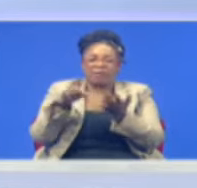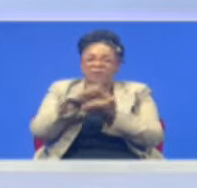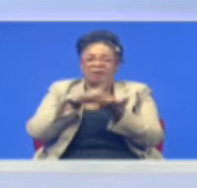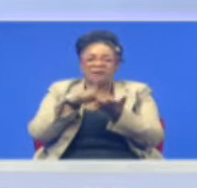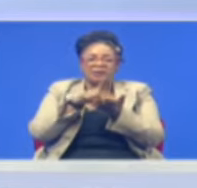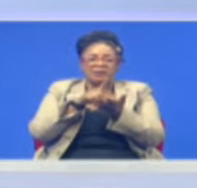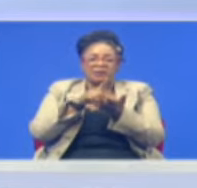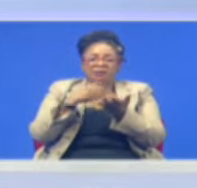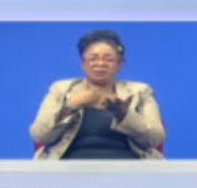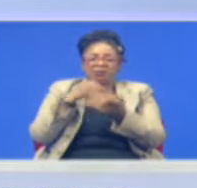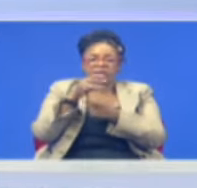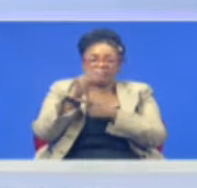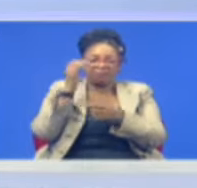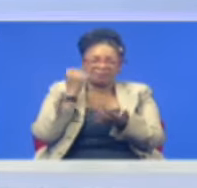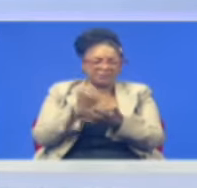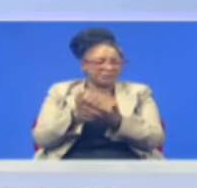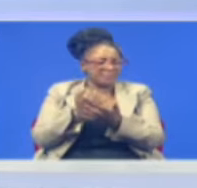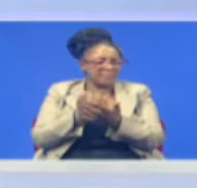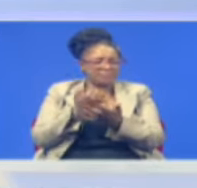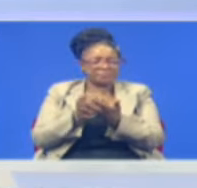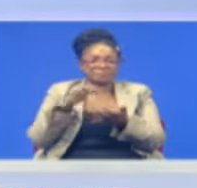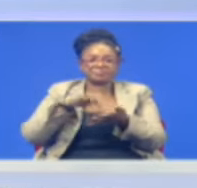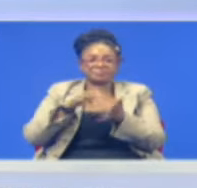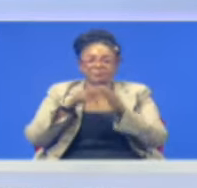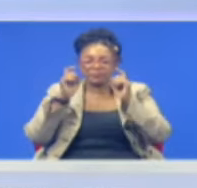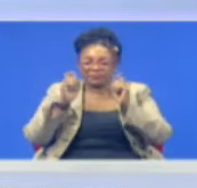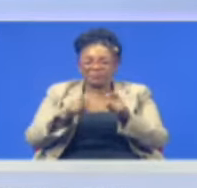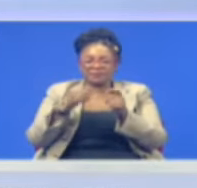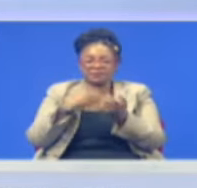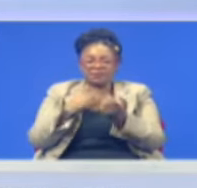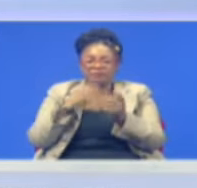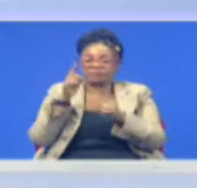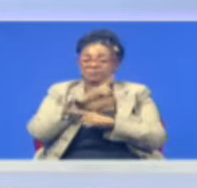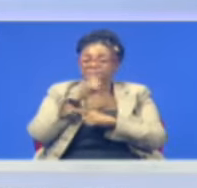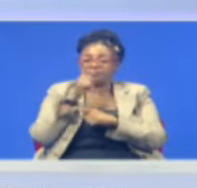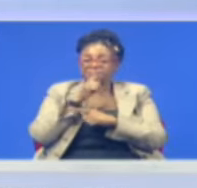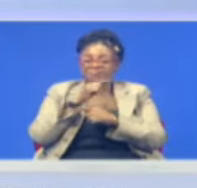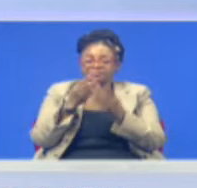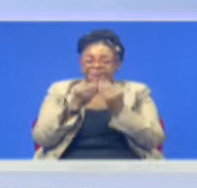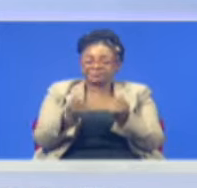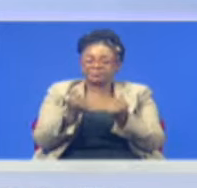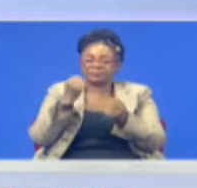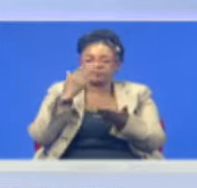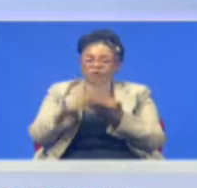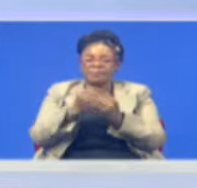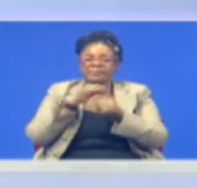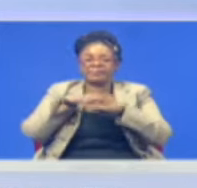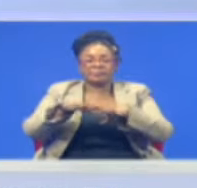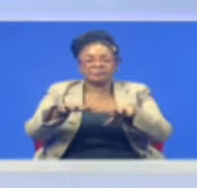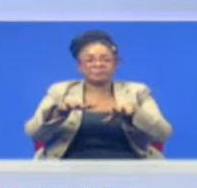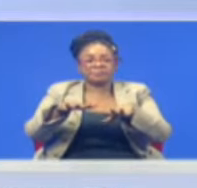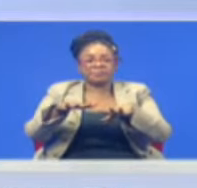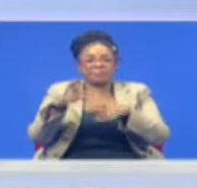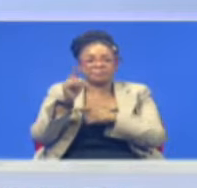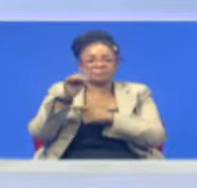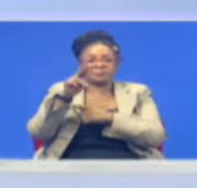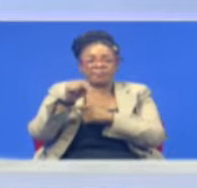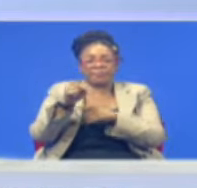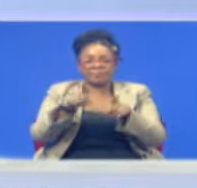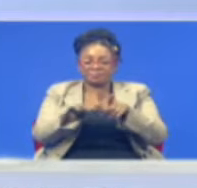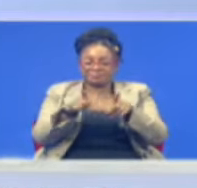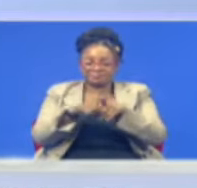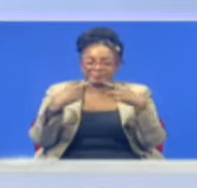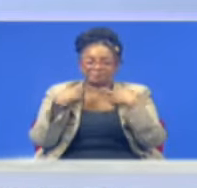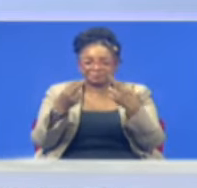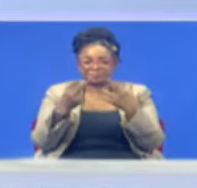is alarming and there is a need to escalate restrictions to curb the spread of the virus. NTV's Kevin Mutai also reports